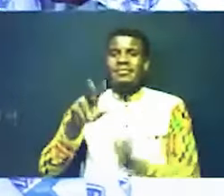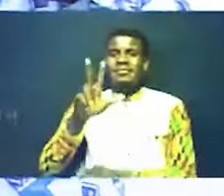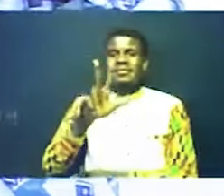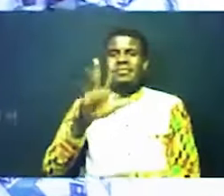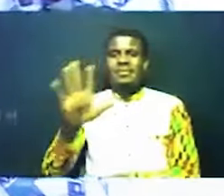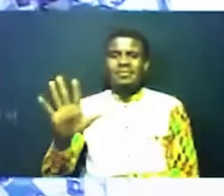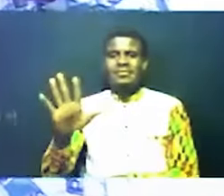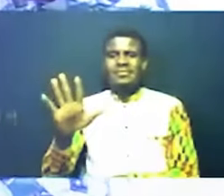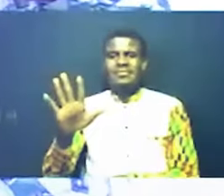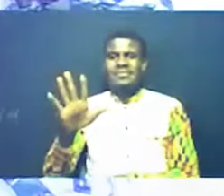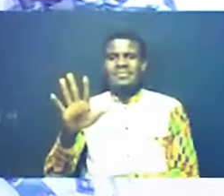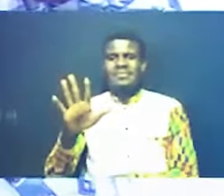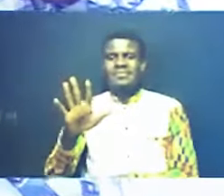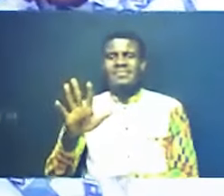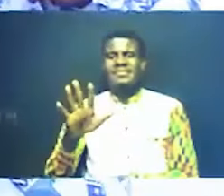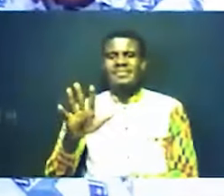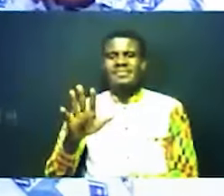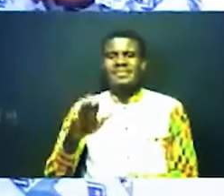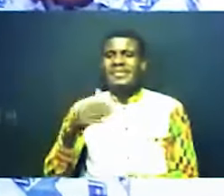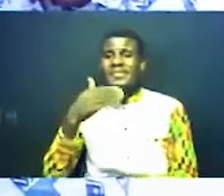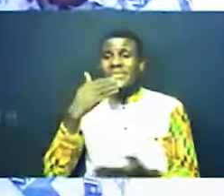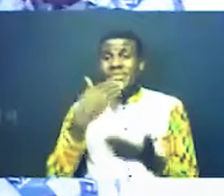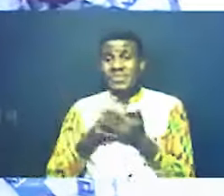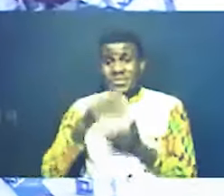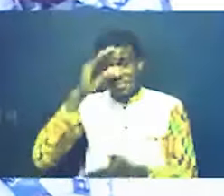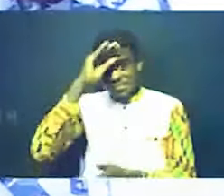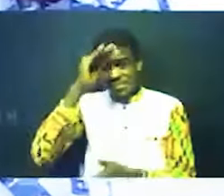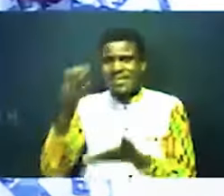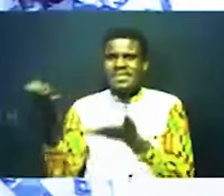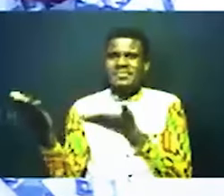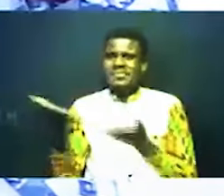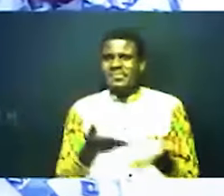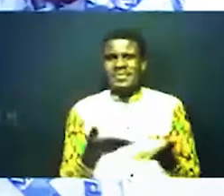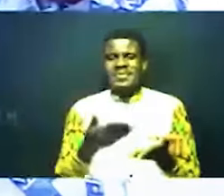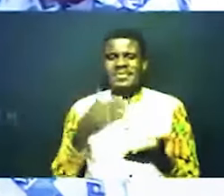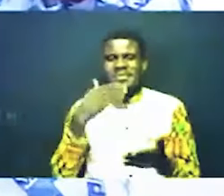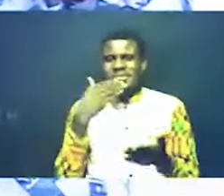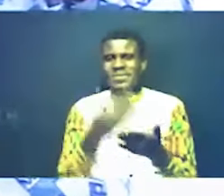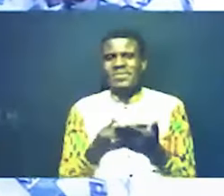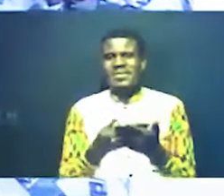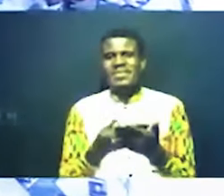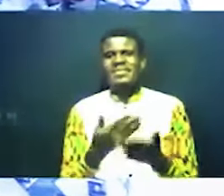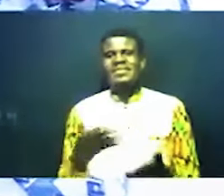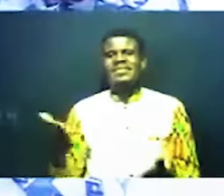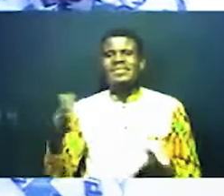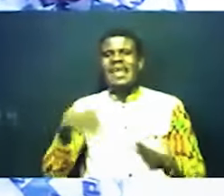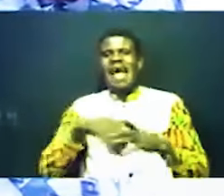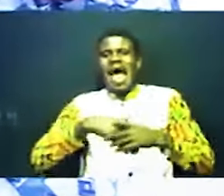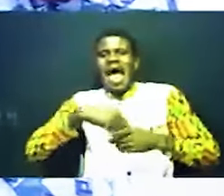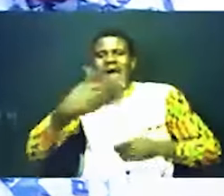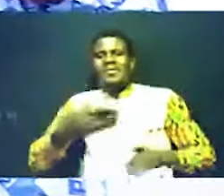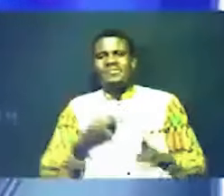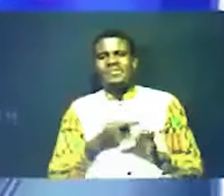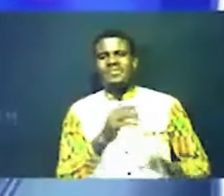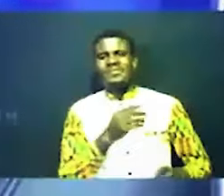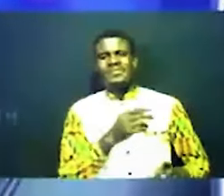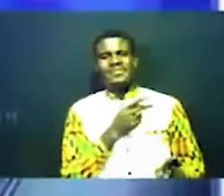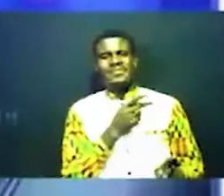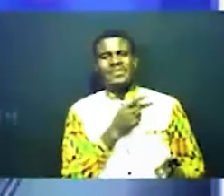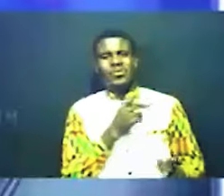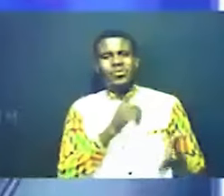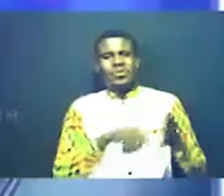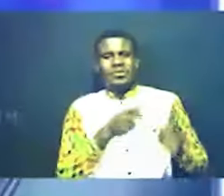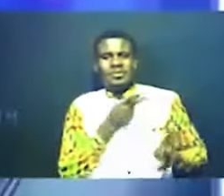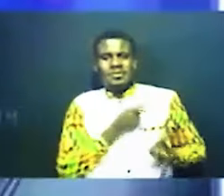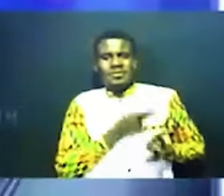A good man brings good things out of the good stored up in him, and an evil man